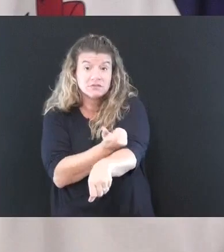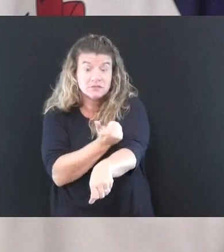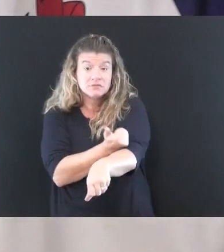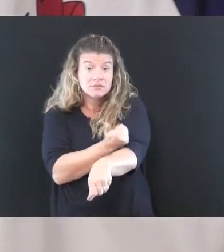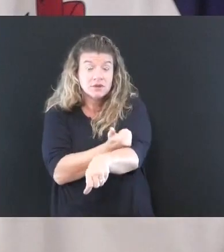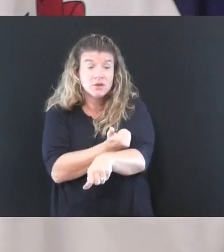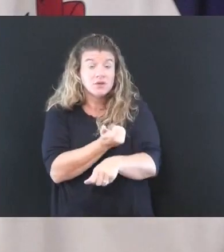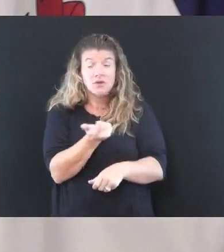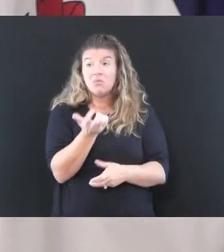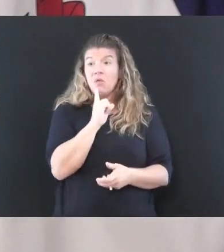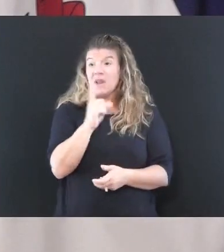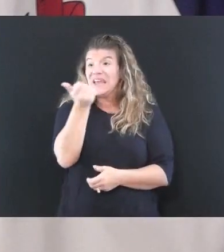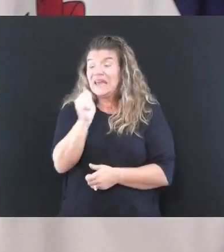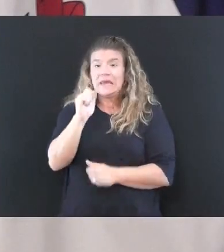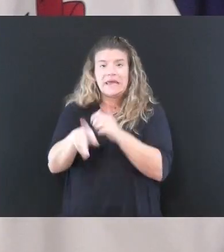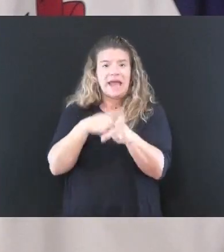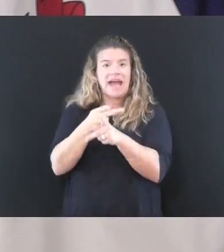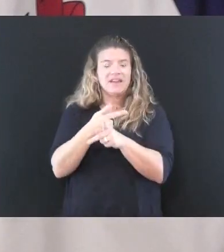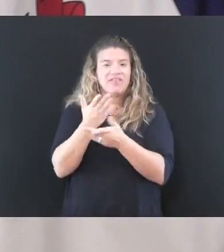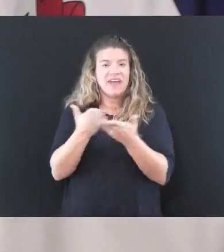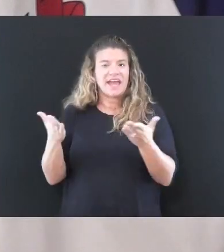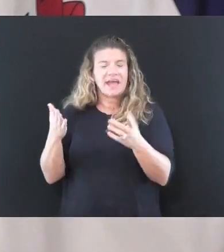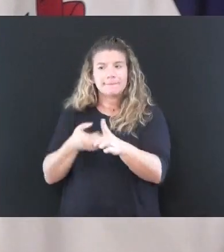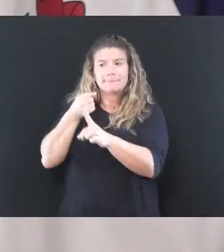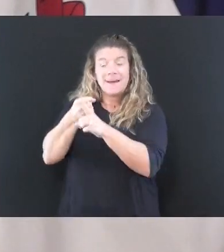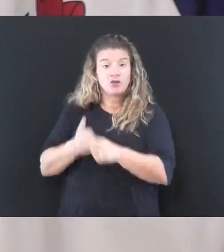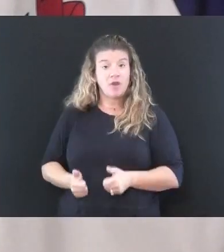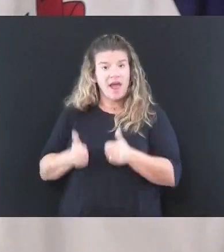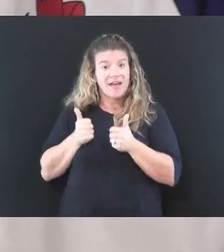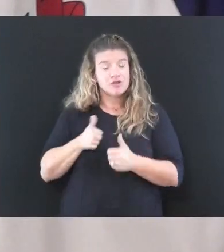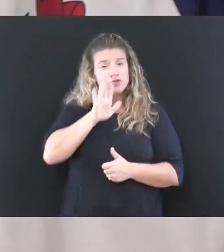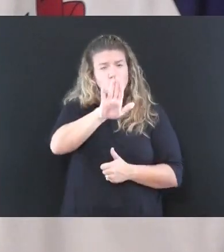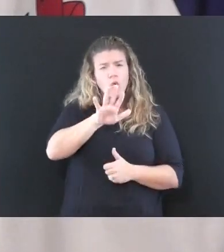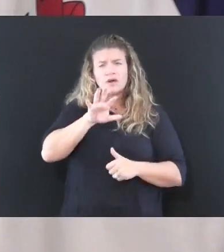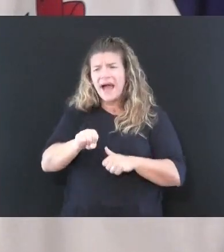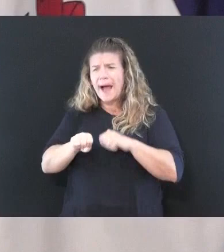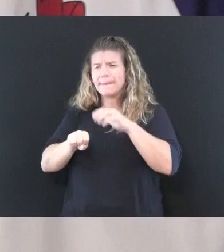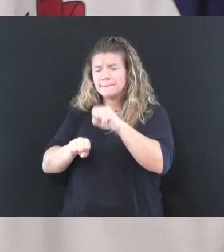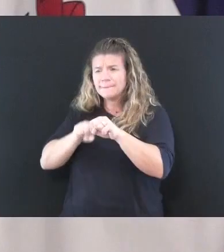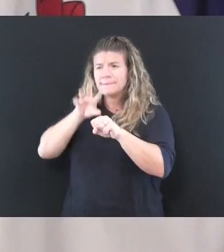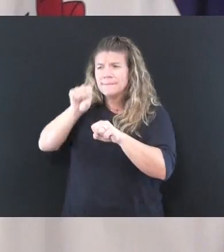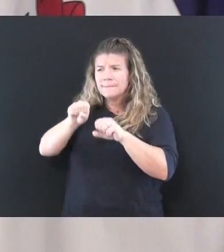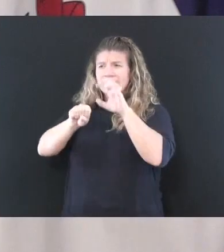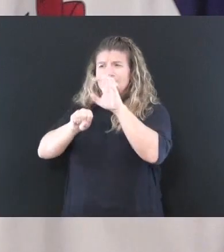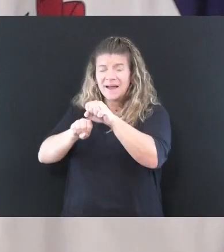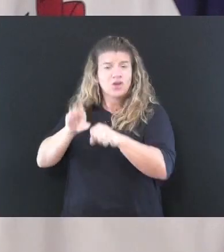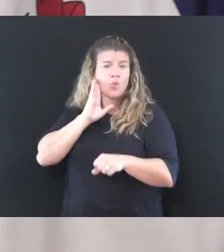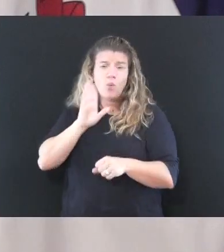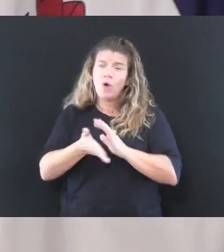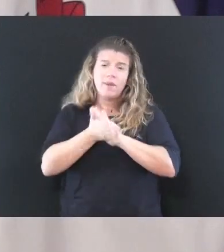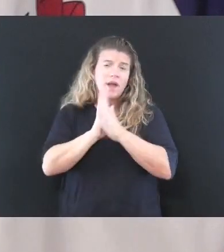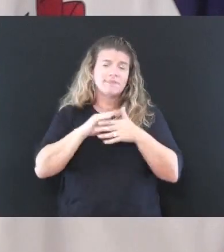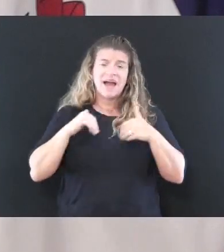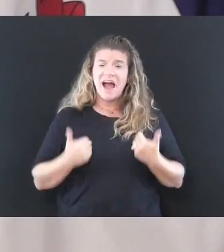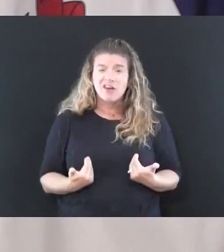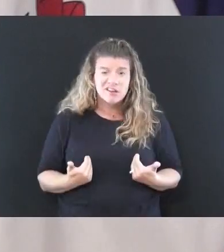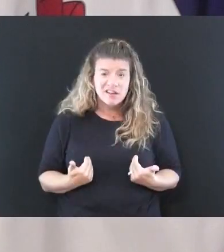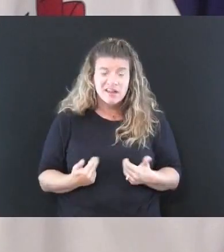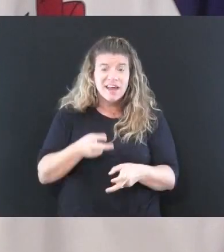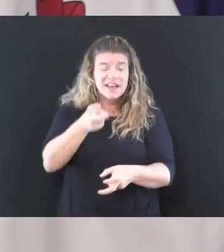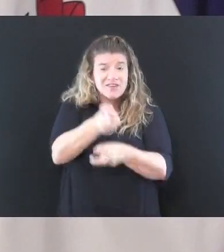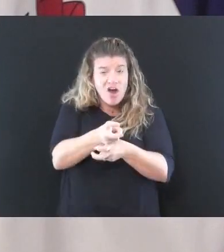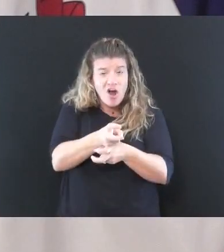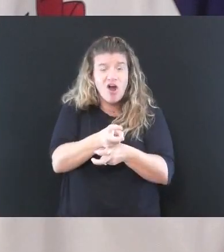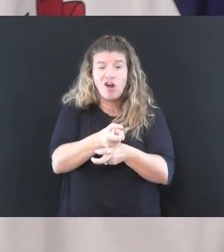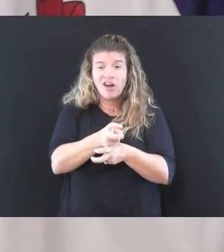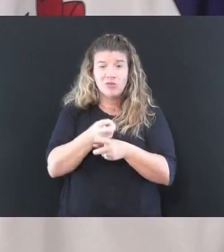have any type of issue going on. But that trip up the mountain's tough, and you get tired, and absolutely you